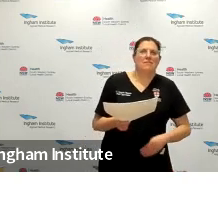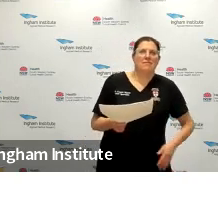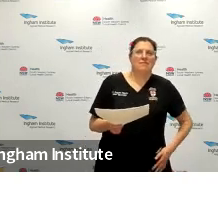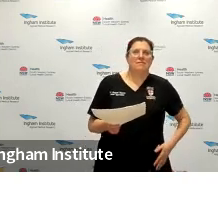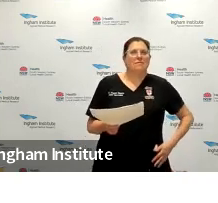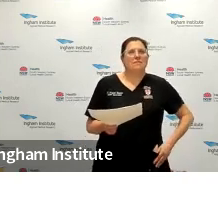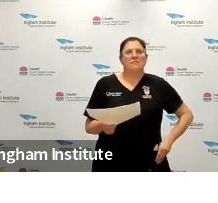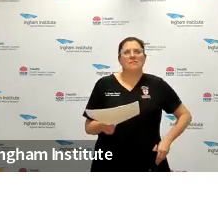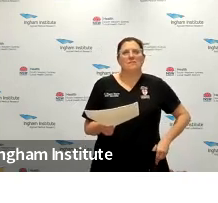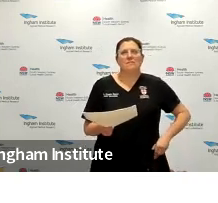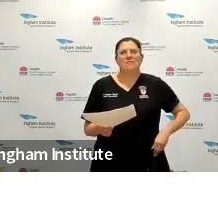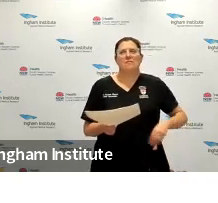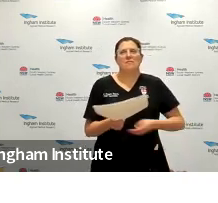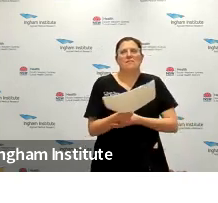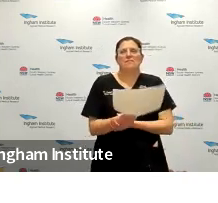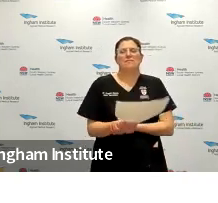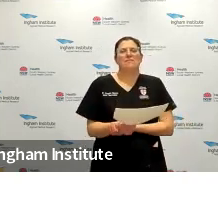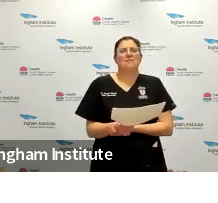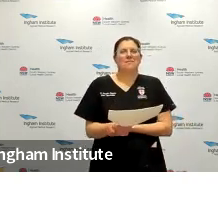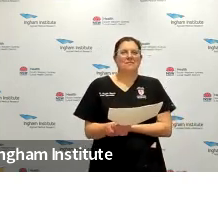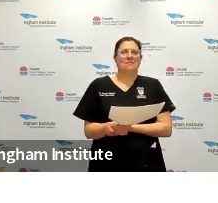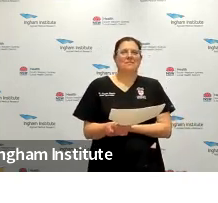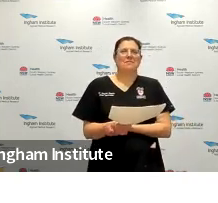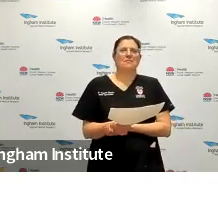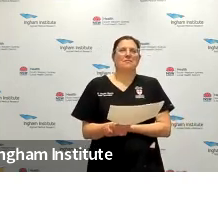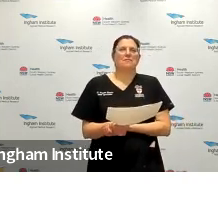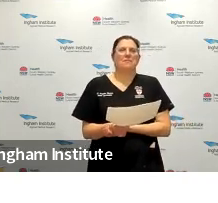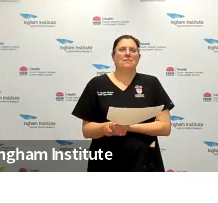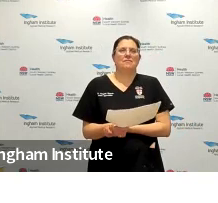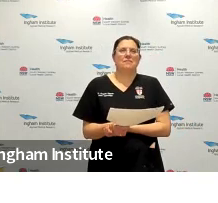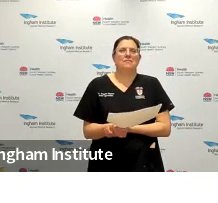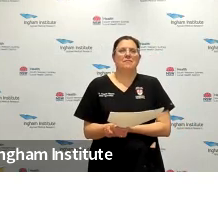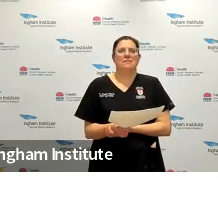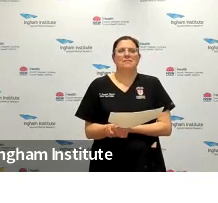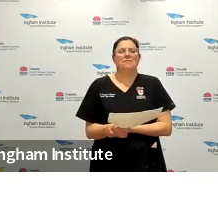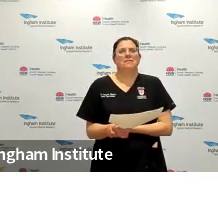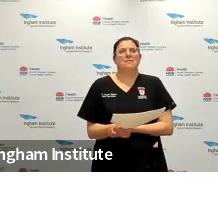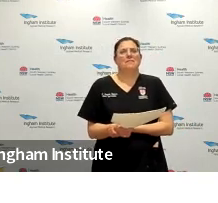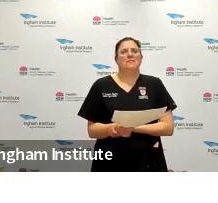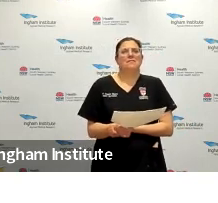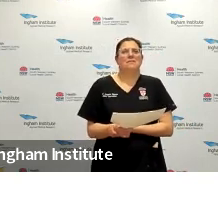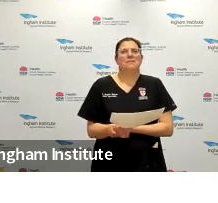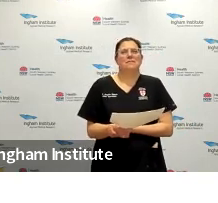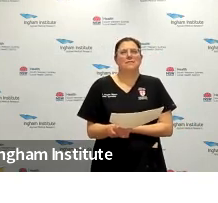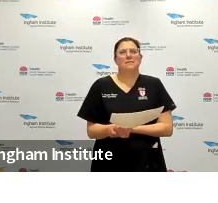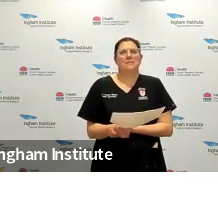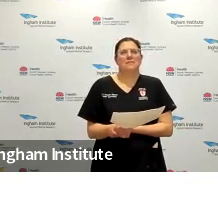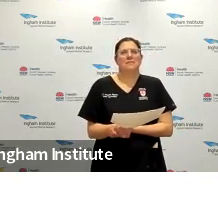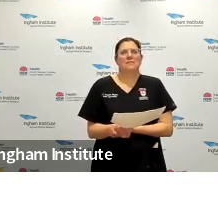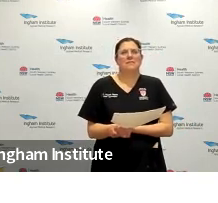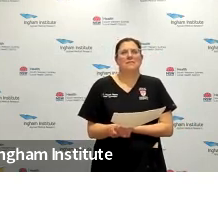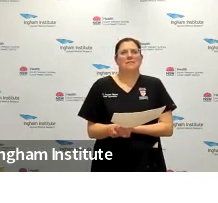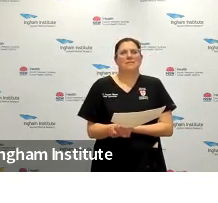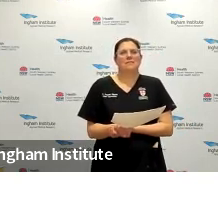us, felt pretty well through most of the pregnancy, but has suddenly been noted to have a blood pressure of 160 on 90, maybe